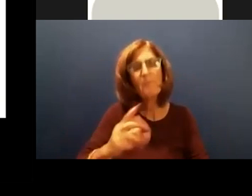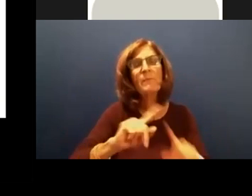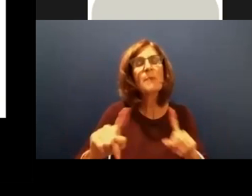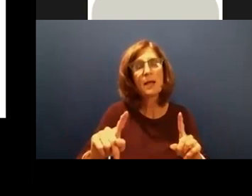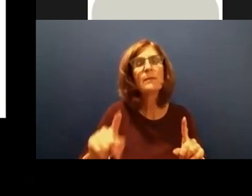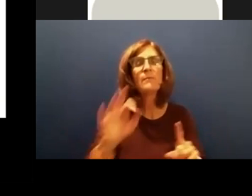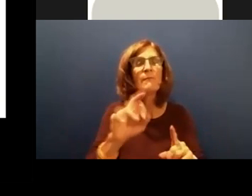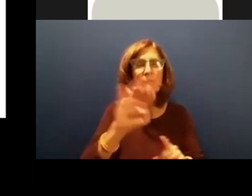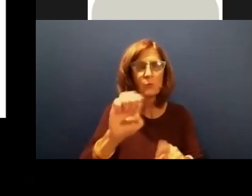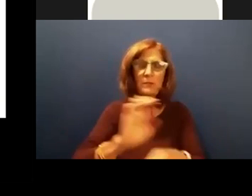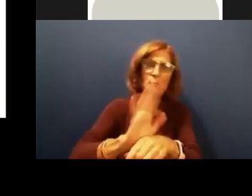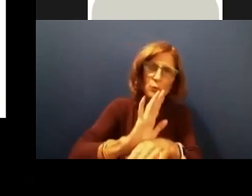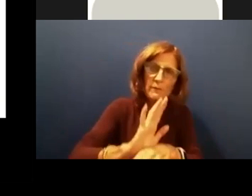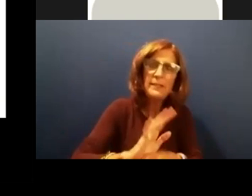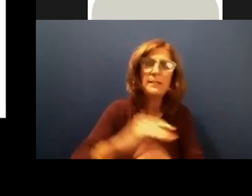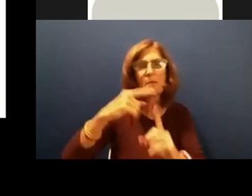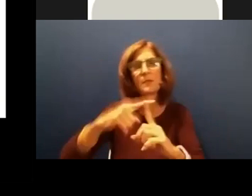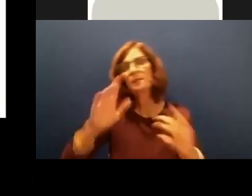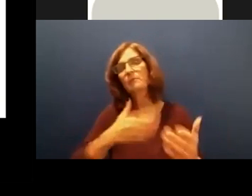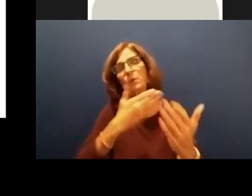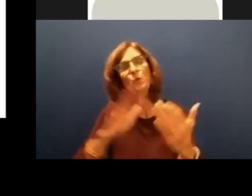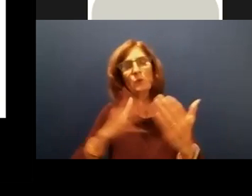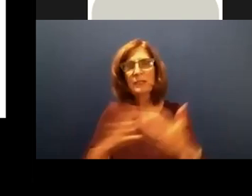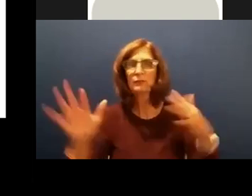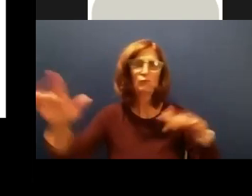playing every Wednesday.